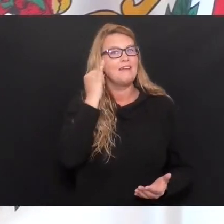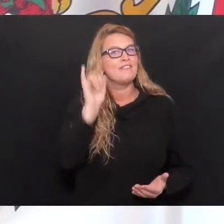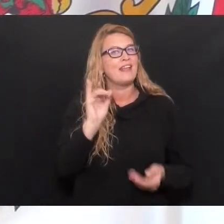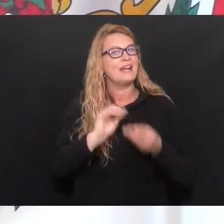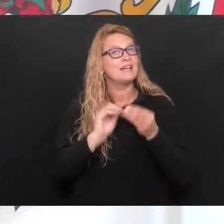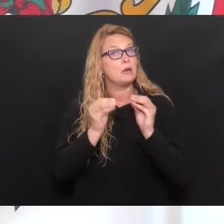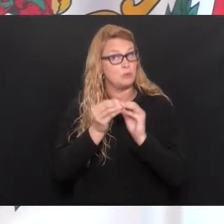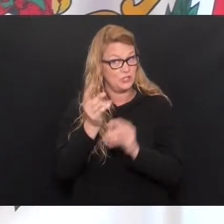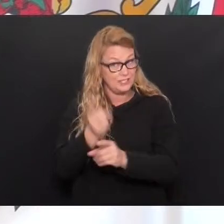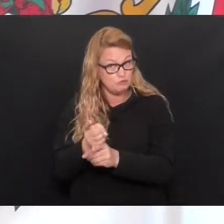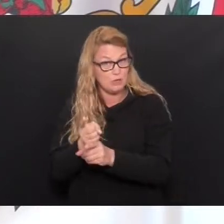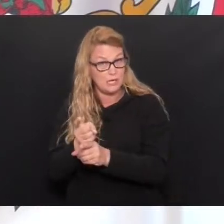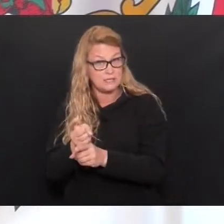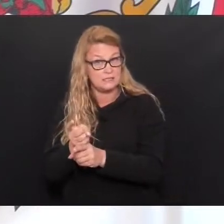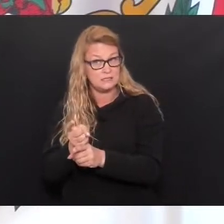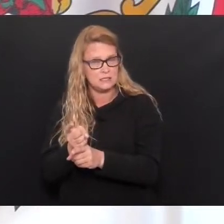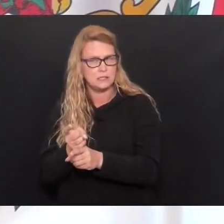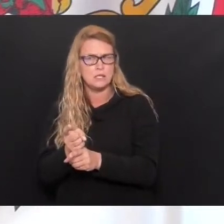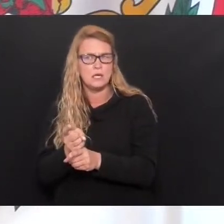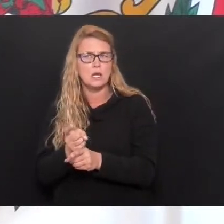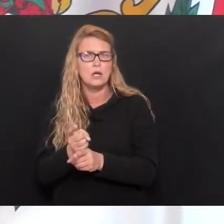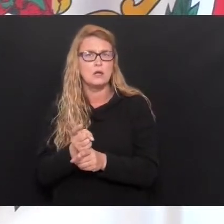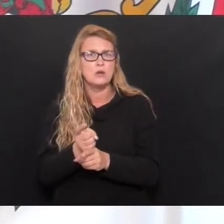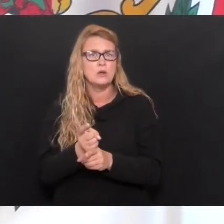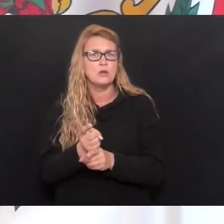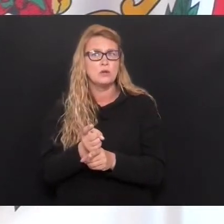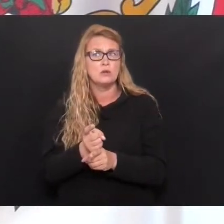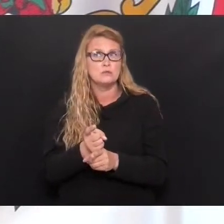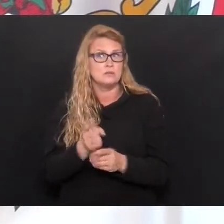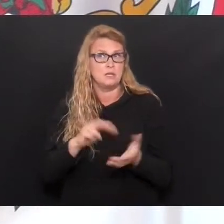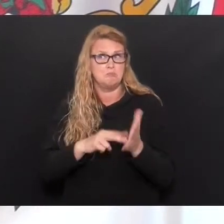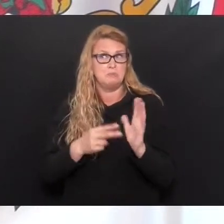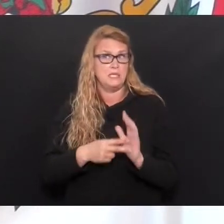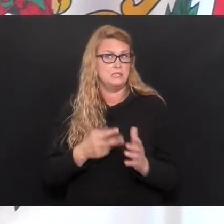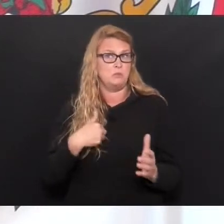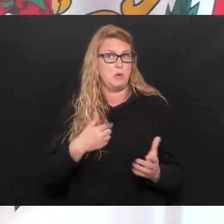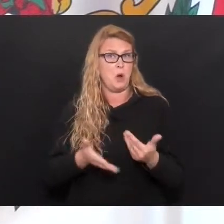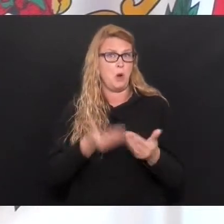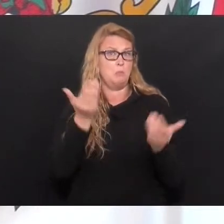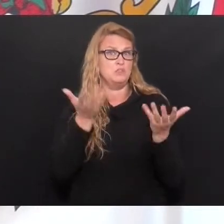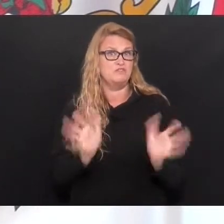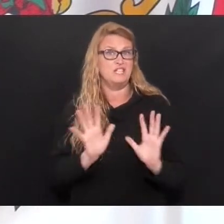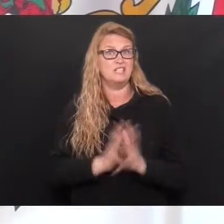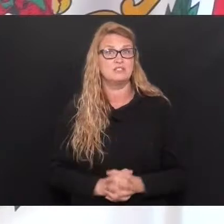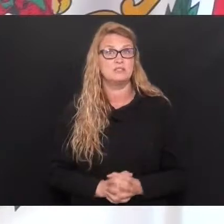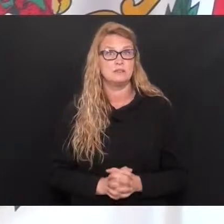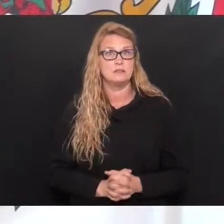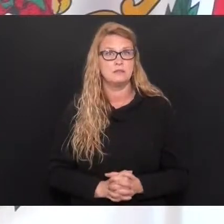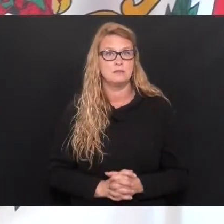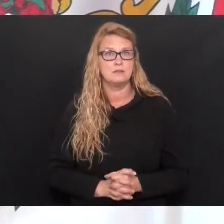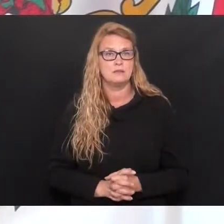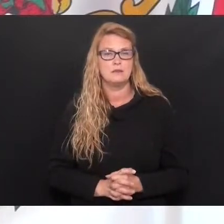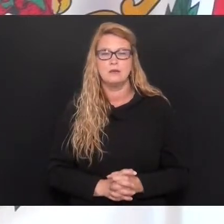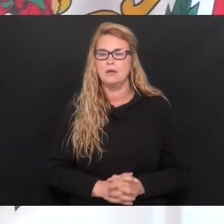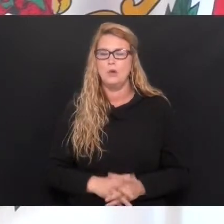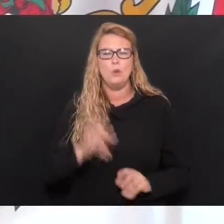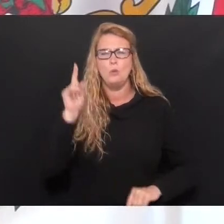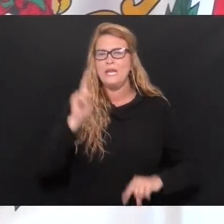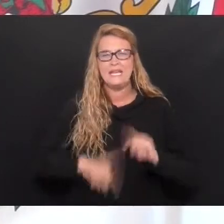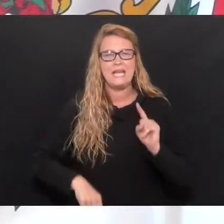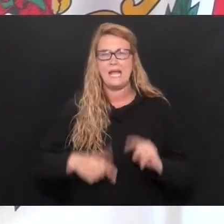number's right, we're at the end of the rainbow. We couldn't be possibly putting in